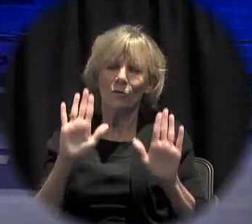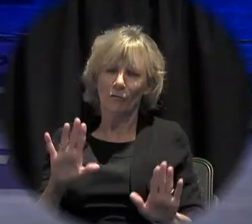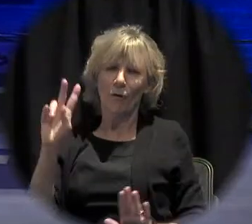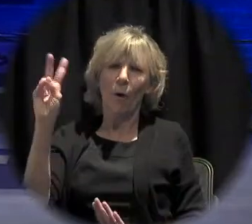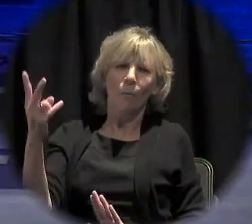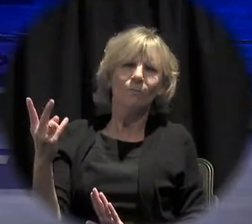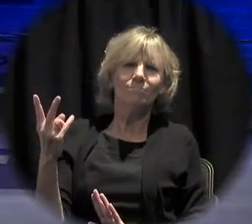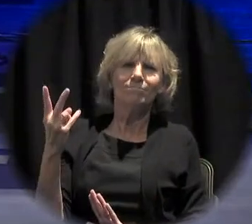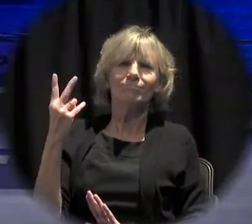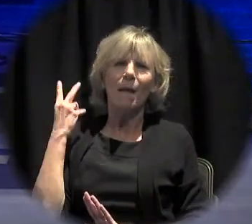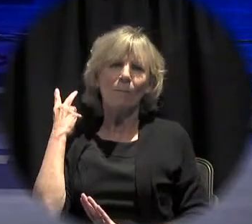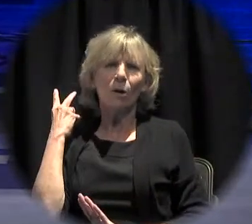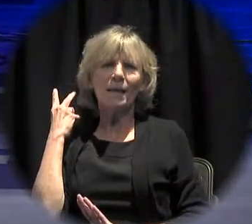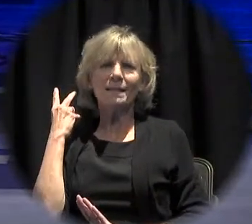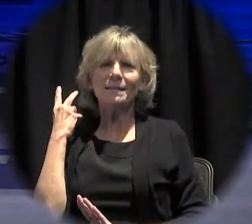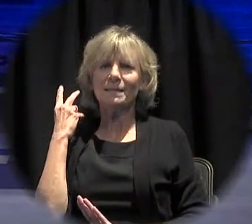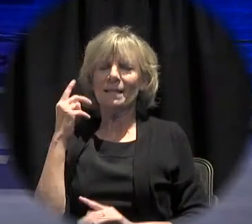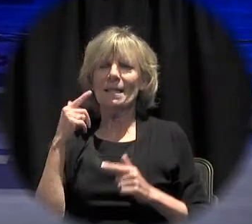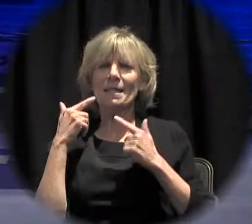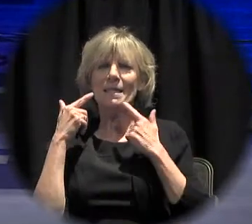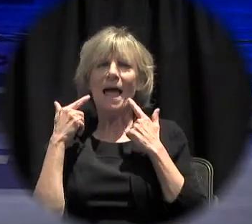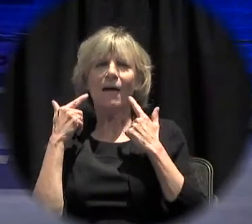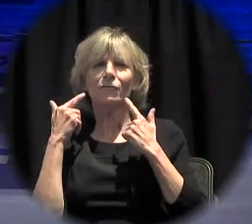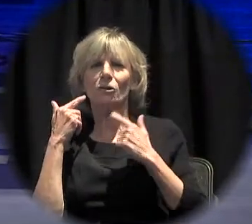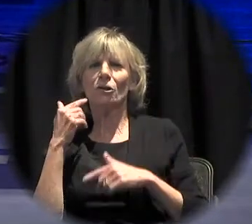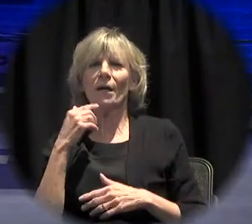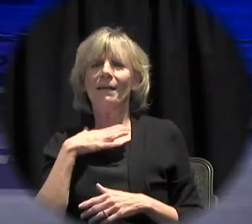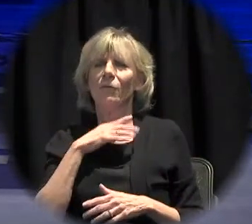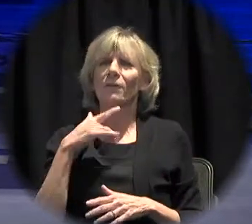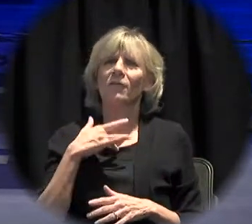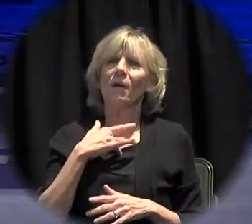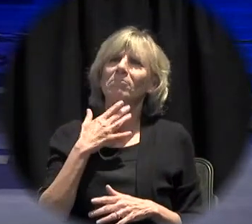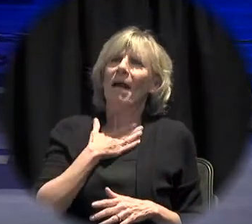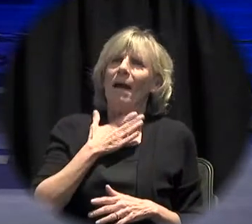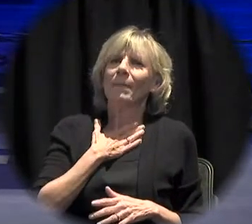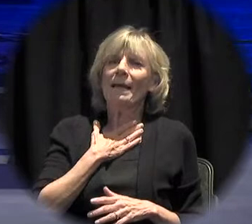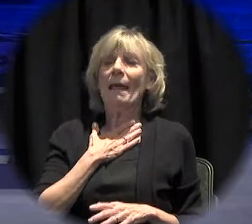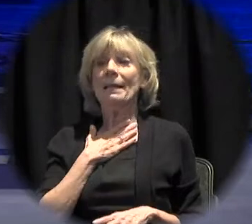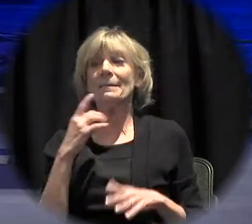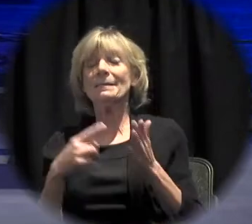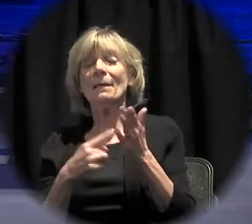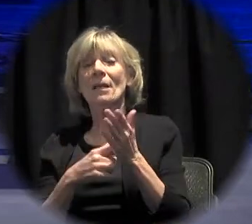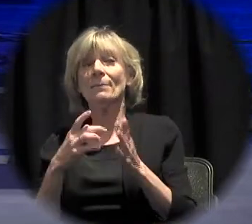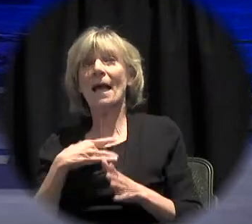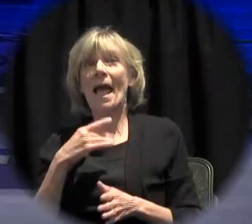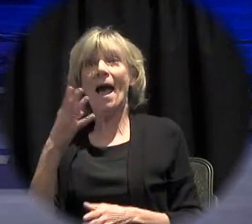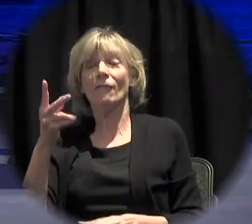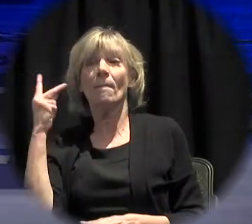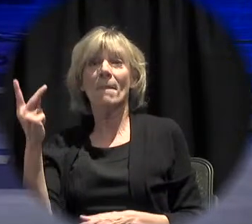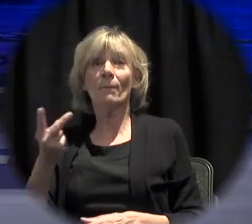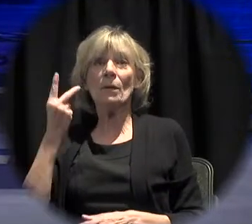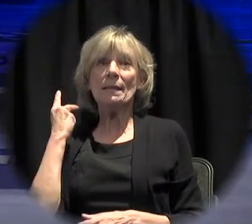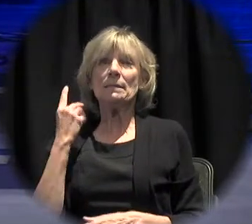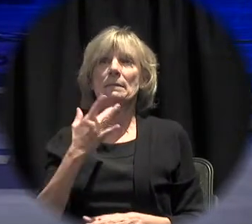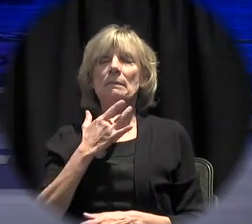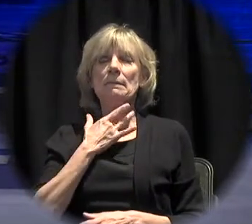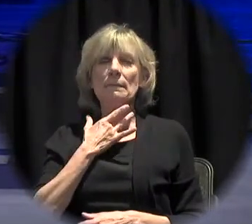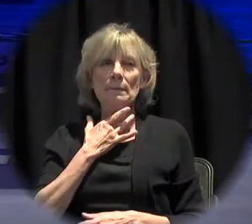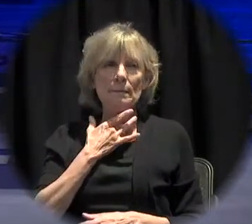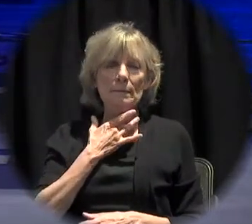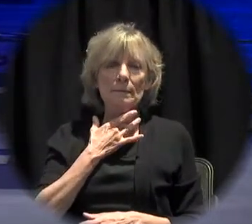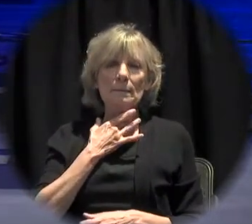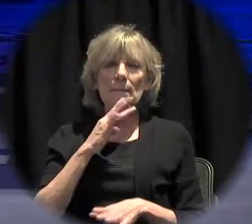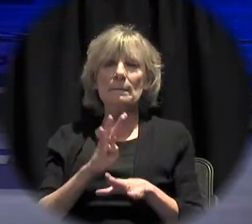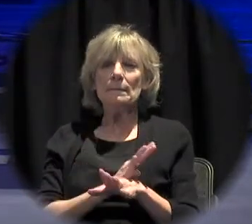bring smiles and laughter and warm our hearts. And then there are the cringe memories, Some fun cringe memories, you